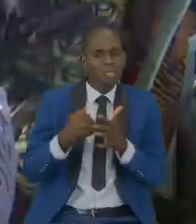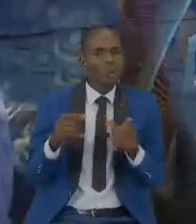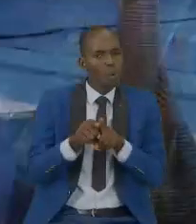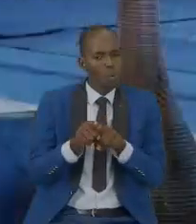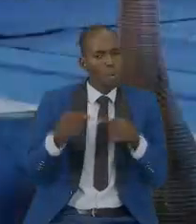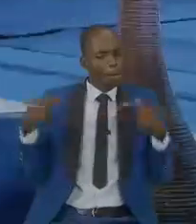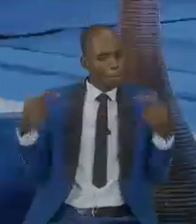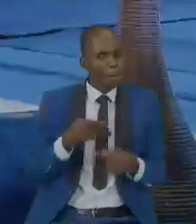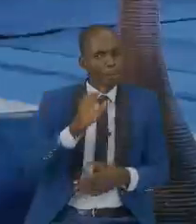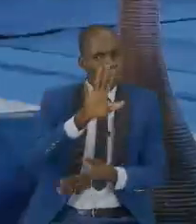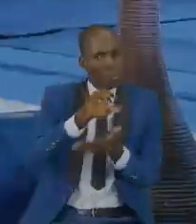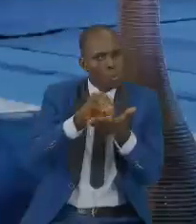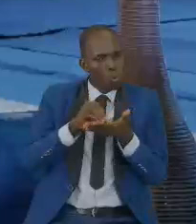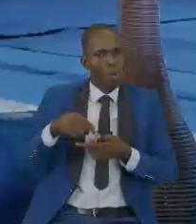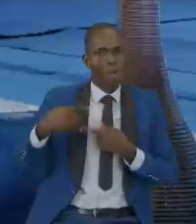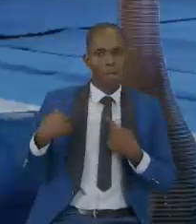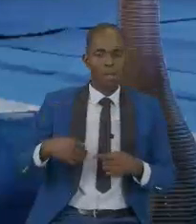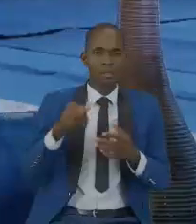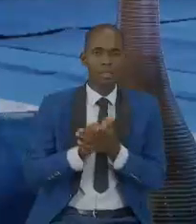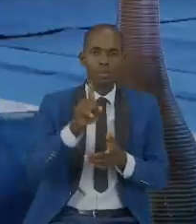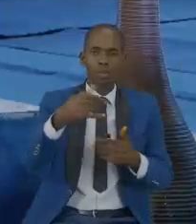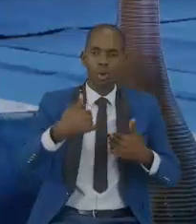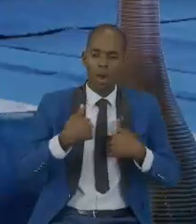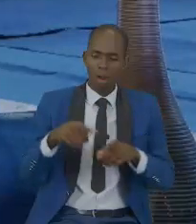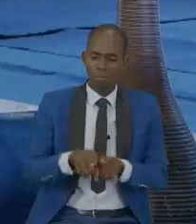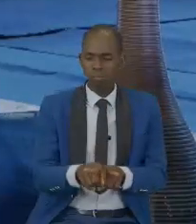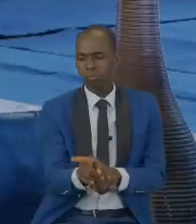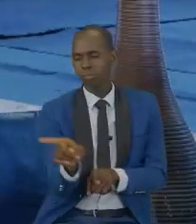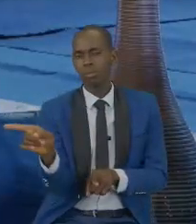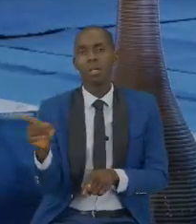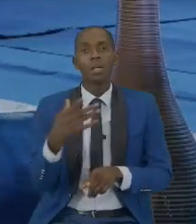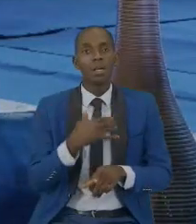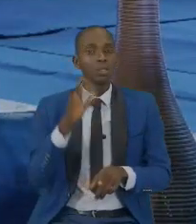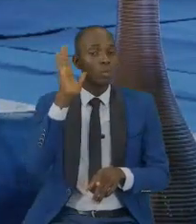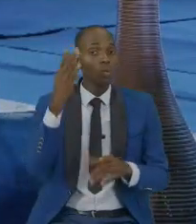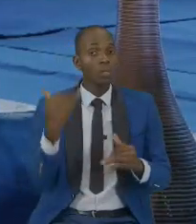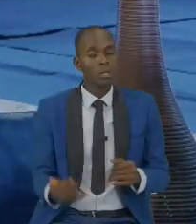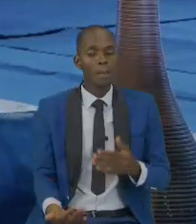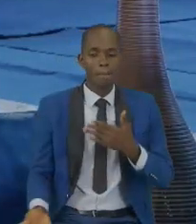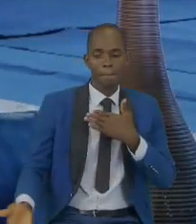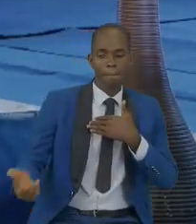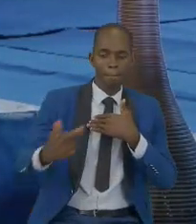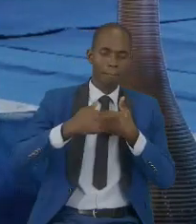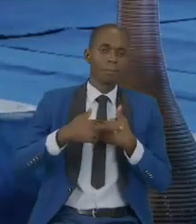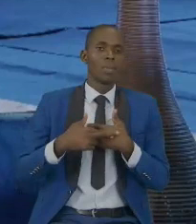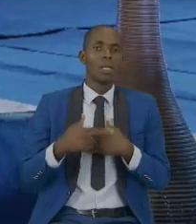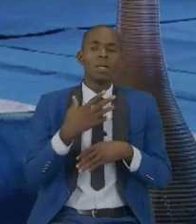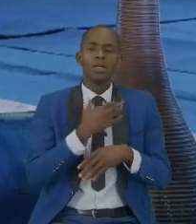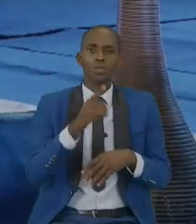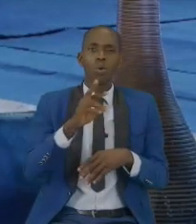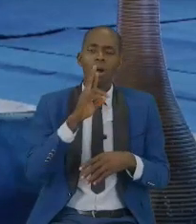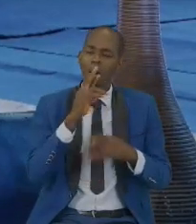heart that you have gone astray, and you turn and you're passionate about it.